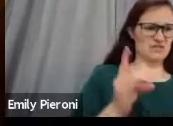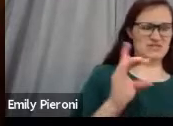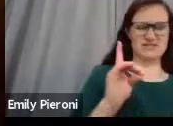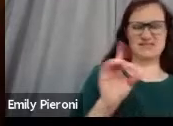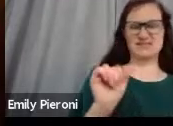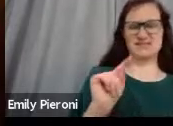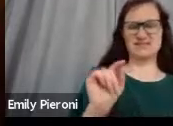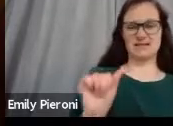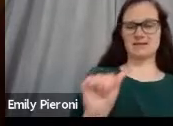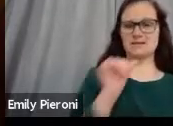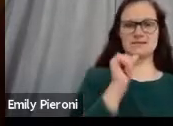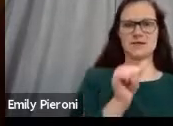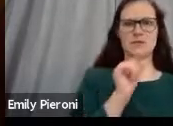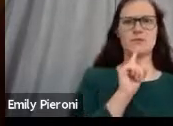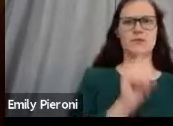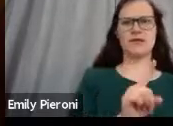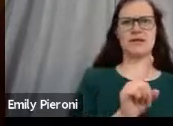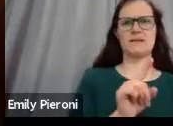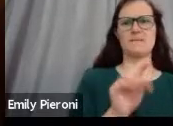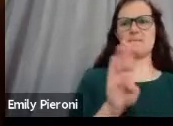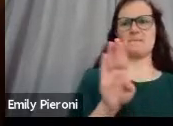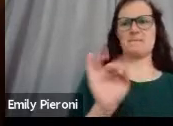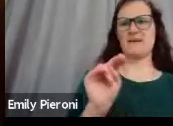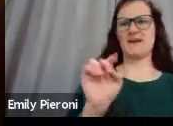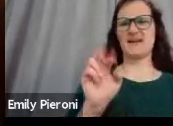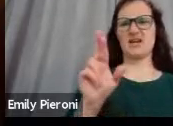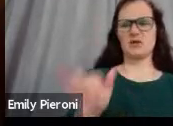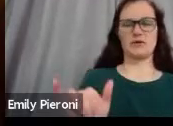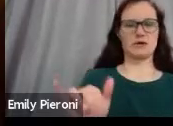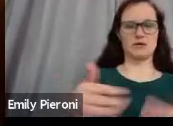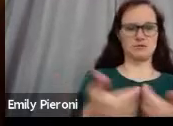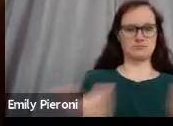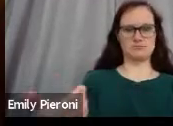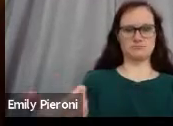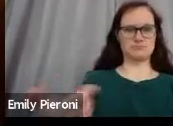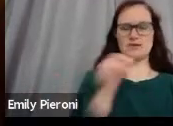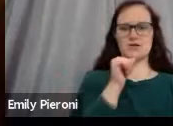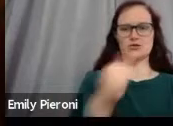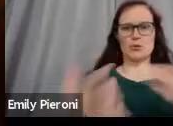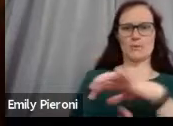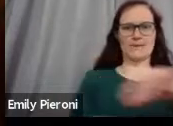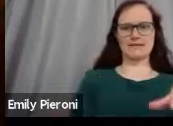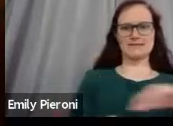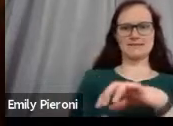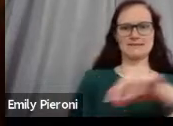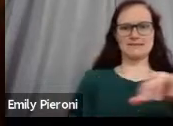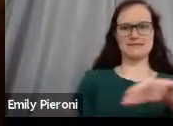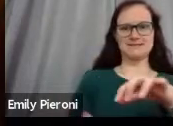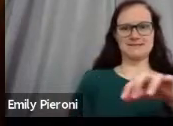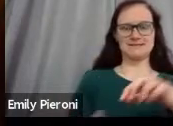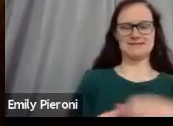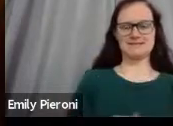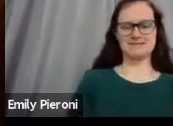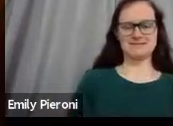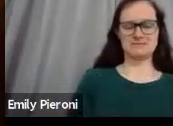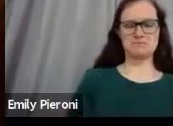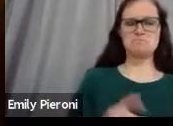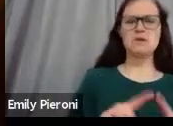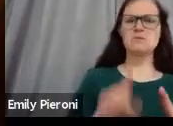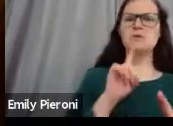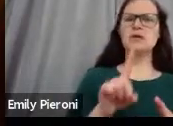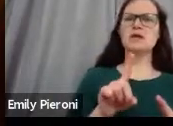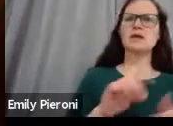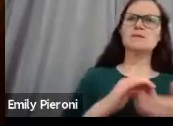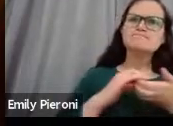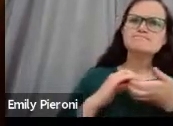a binary. There's data and there's stories, and the two will not mix, but they really go together, and it's really